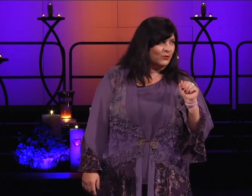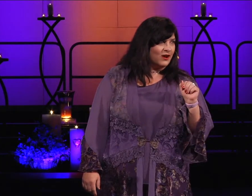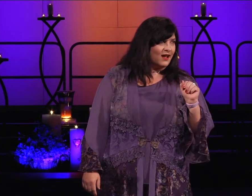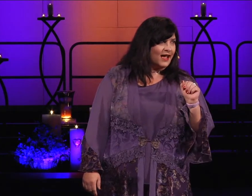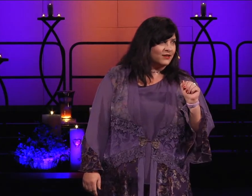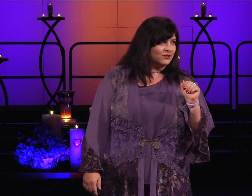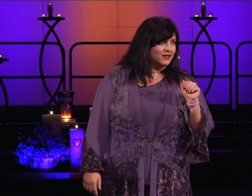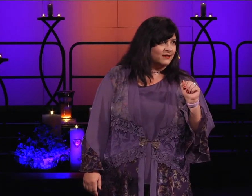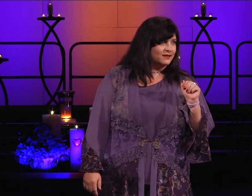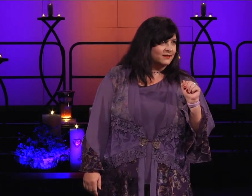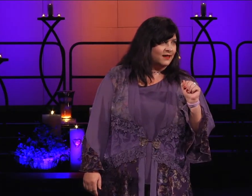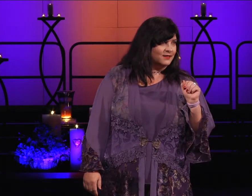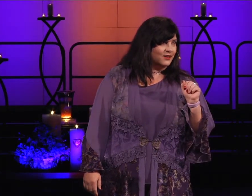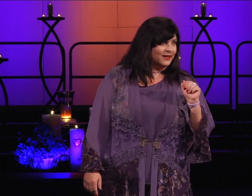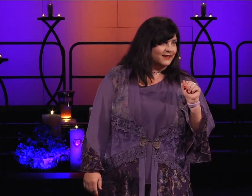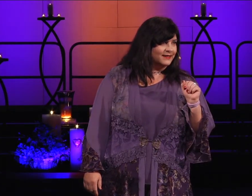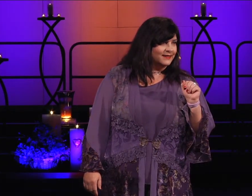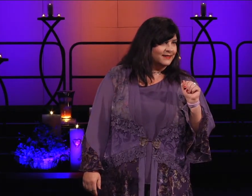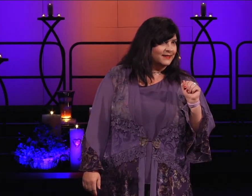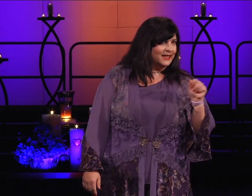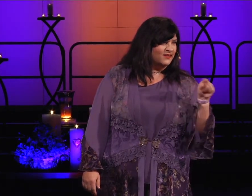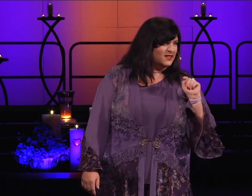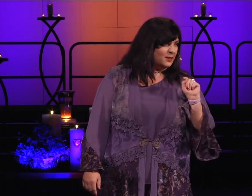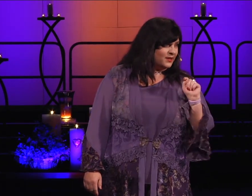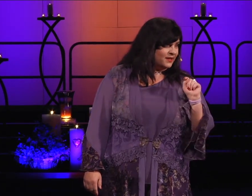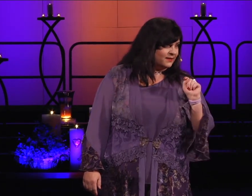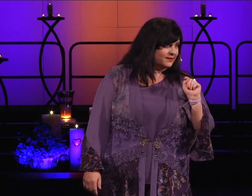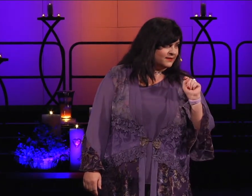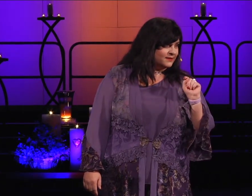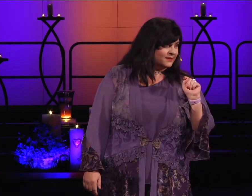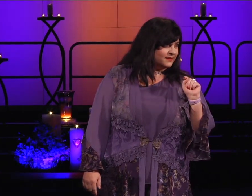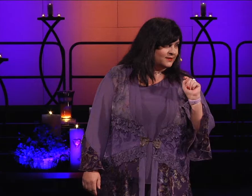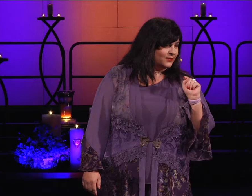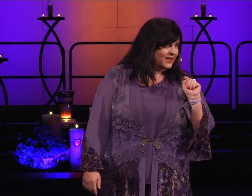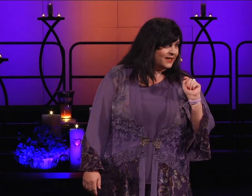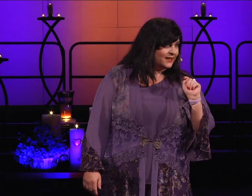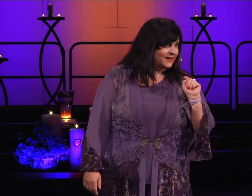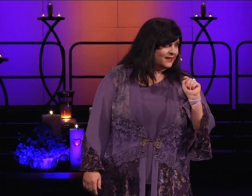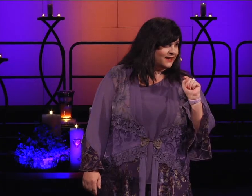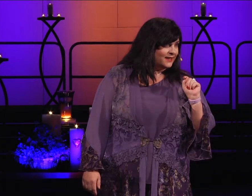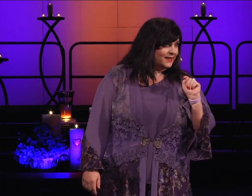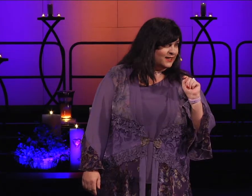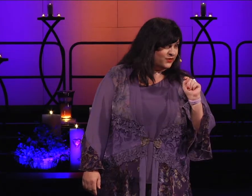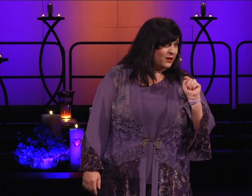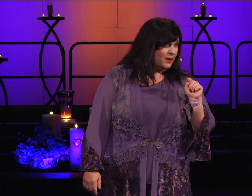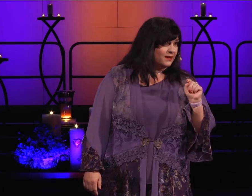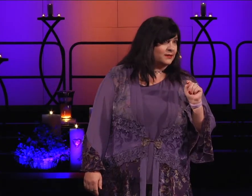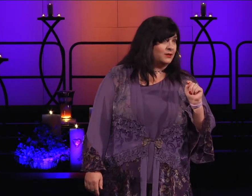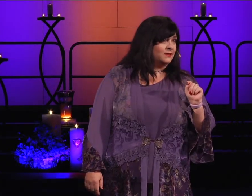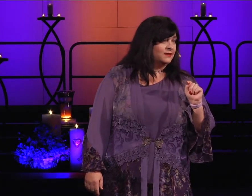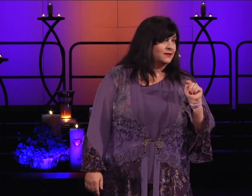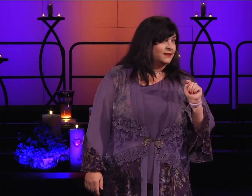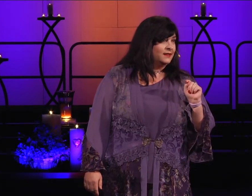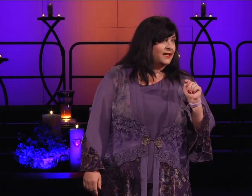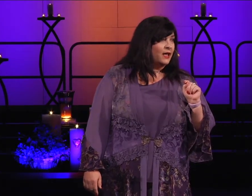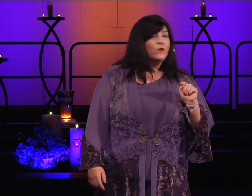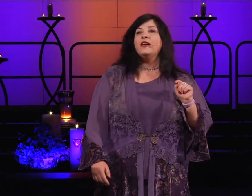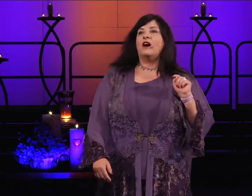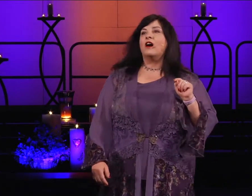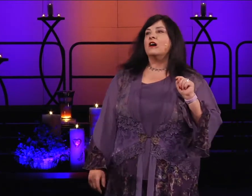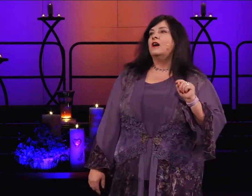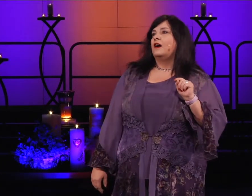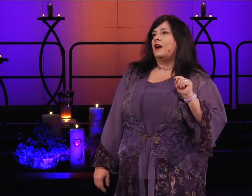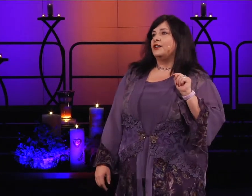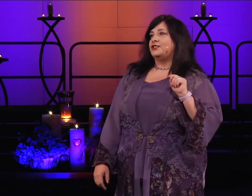of it were not actually on target. Even some of this, right? It's very possible. And